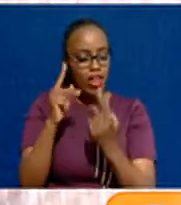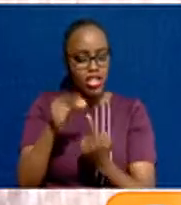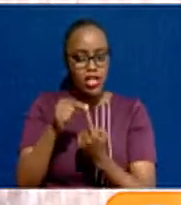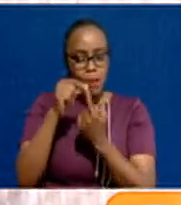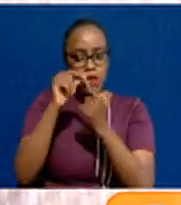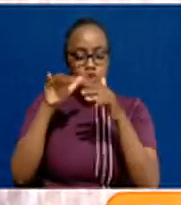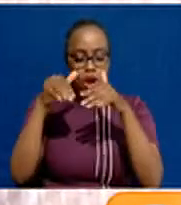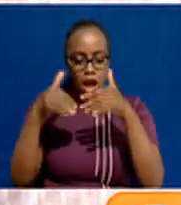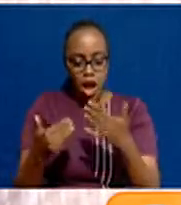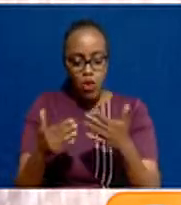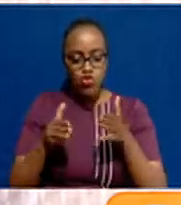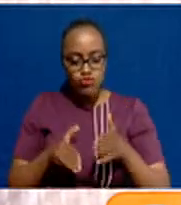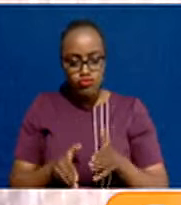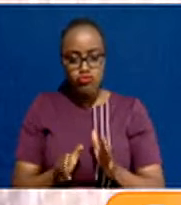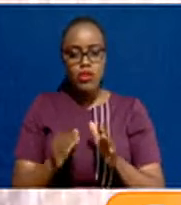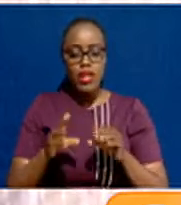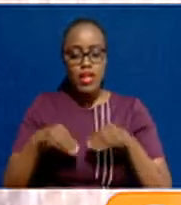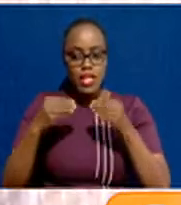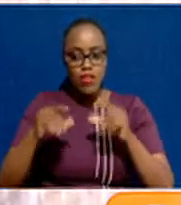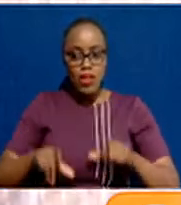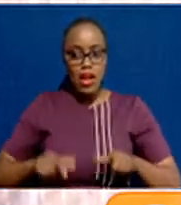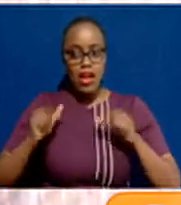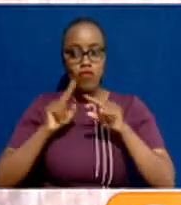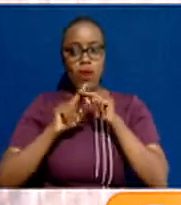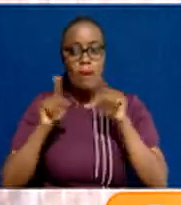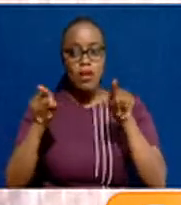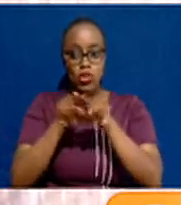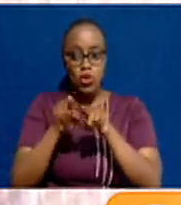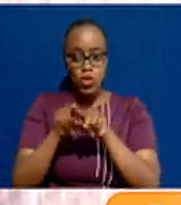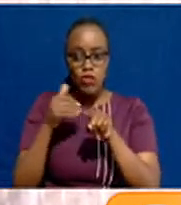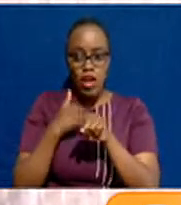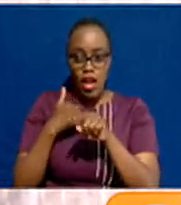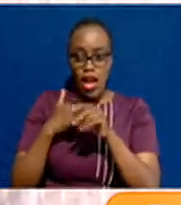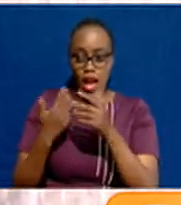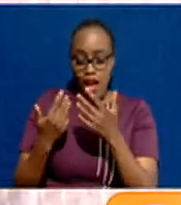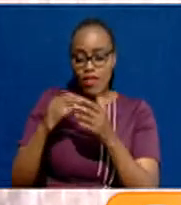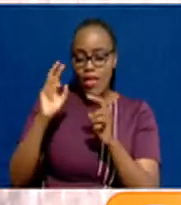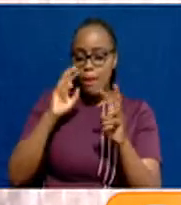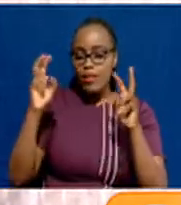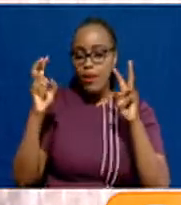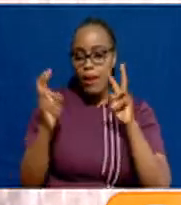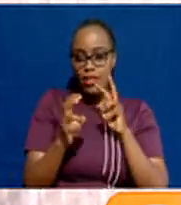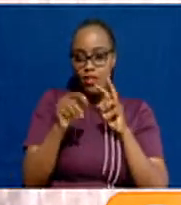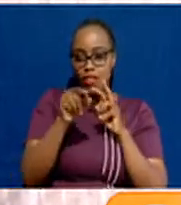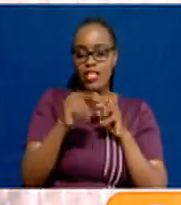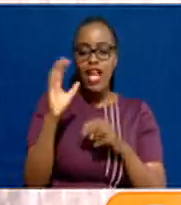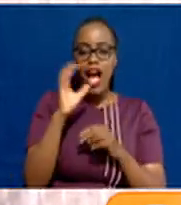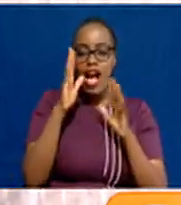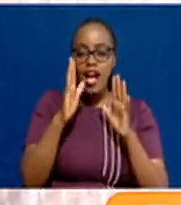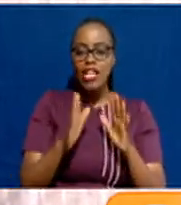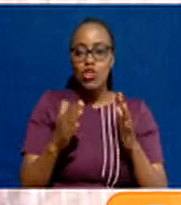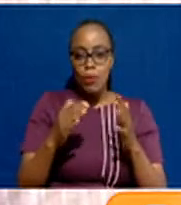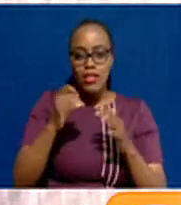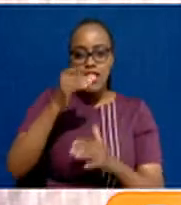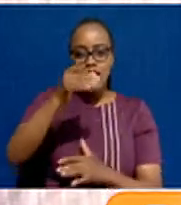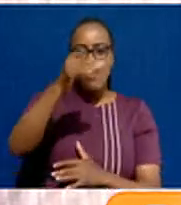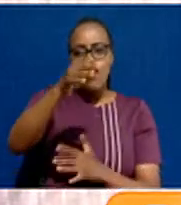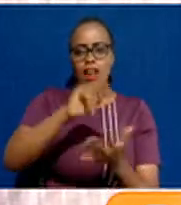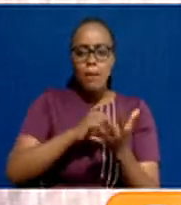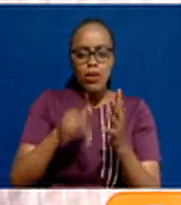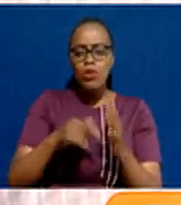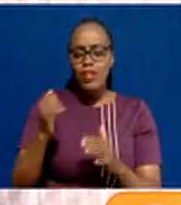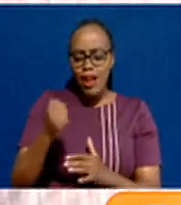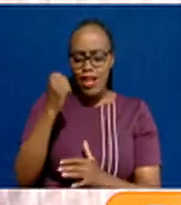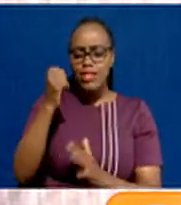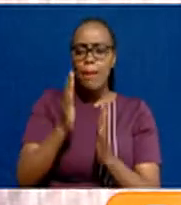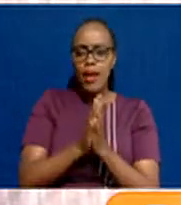terms of bringing life into the world, but also from a capitalist perspective, those are customers of the future. So rise up.